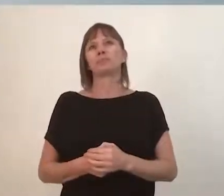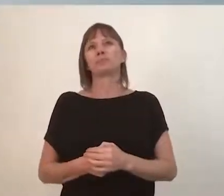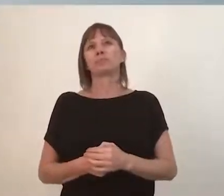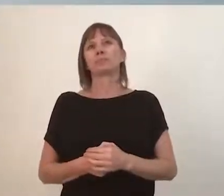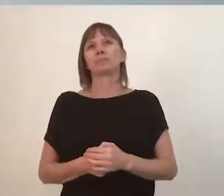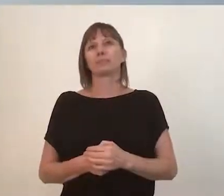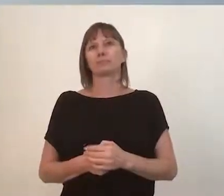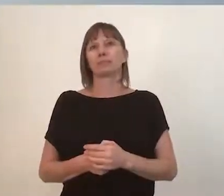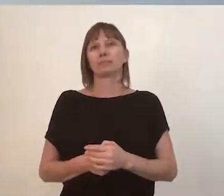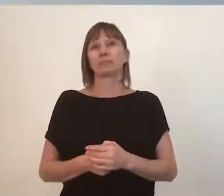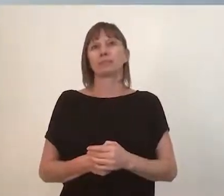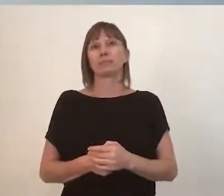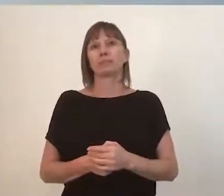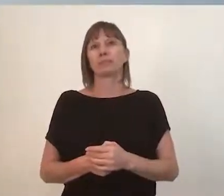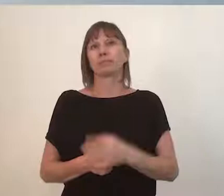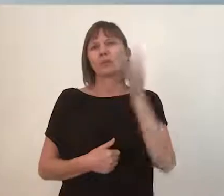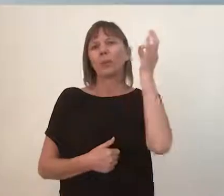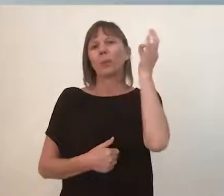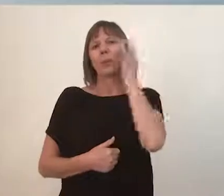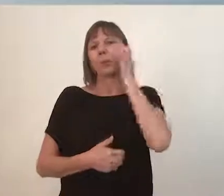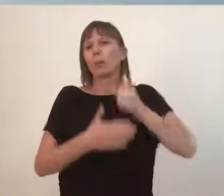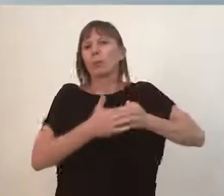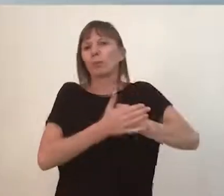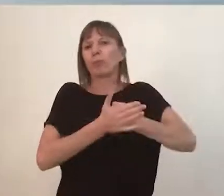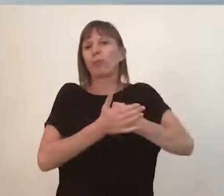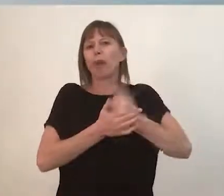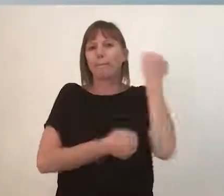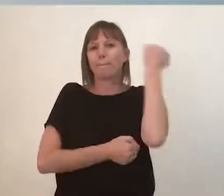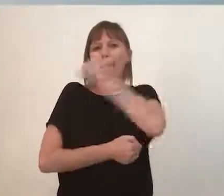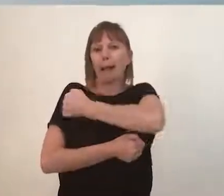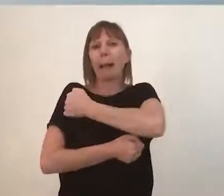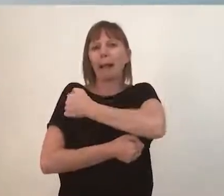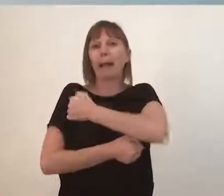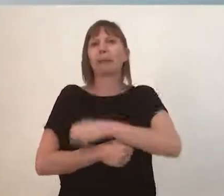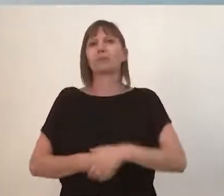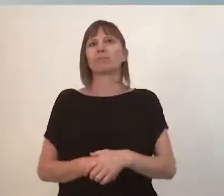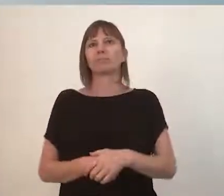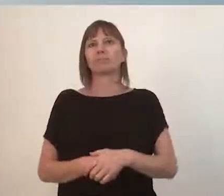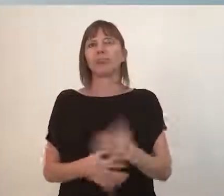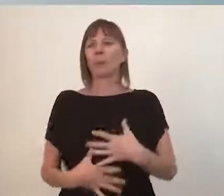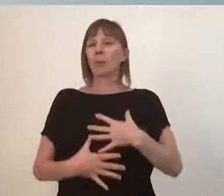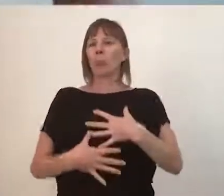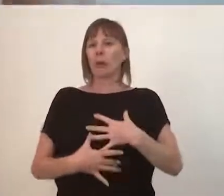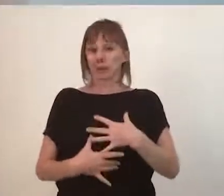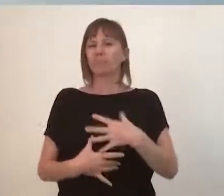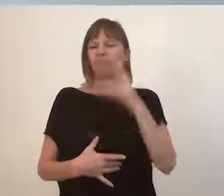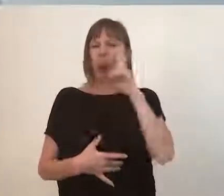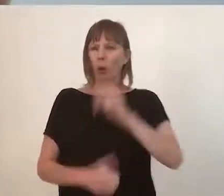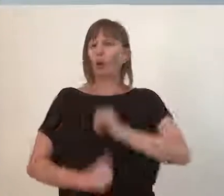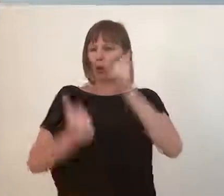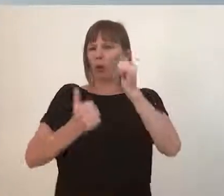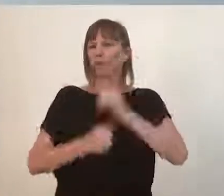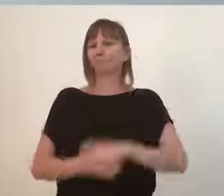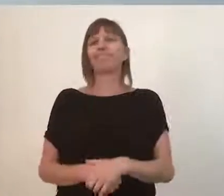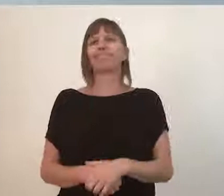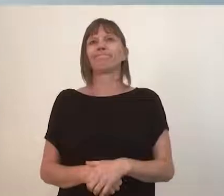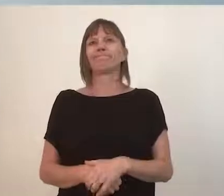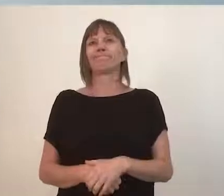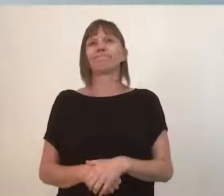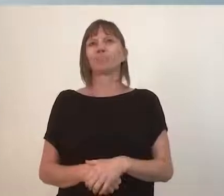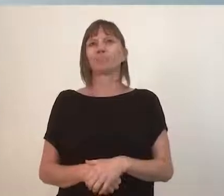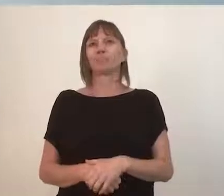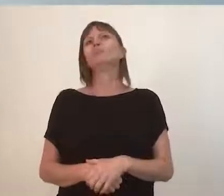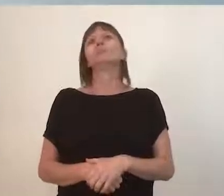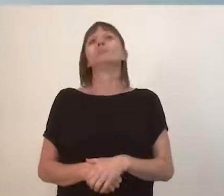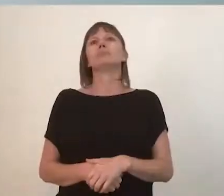gonna look good, it's gonna look good. And so I'm using the Maybelline Matte Waterproof Black Liner. Deep breaths. It's